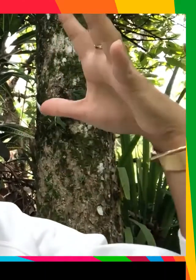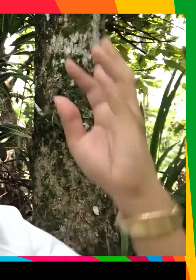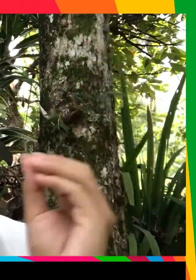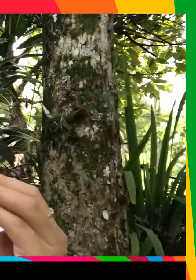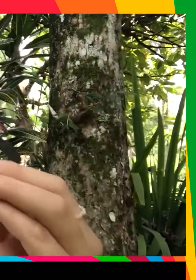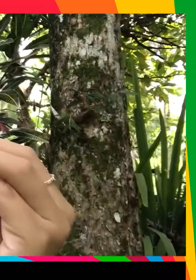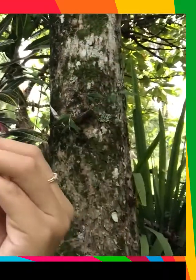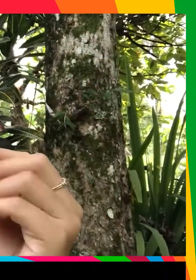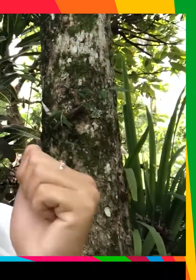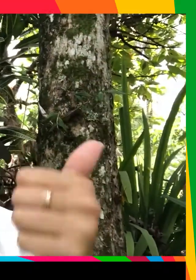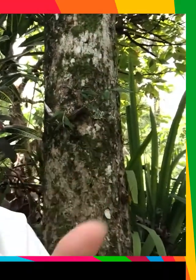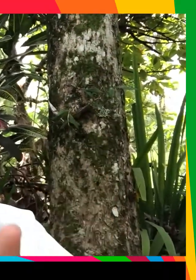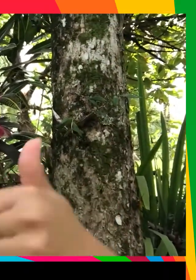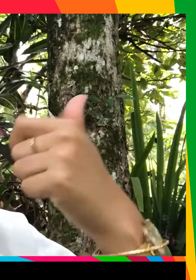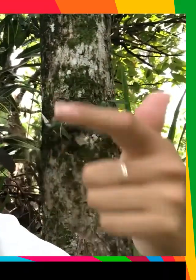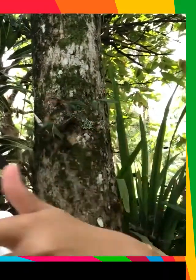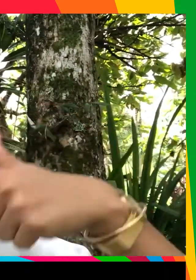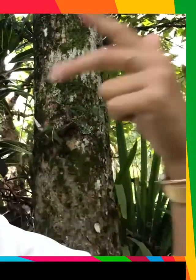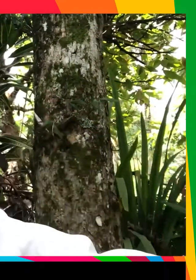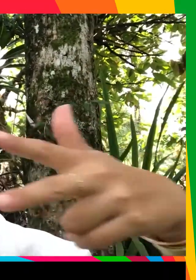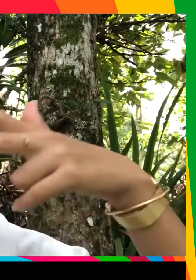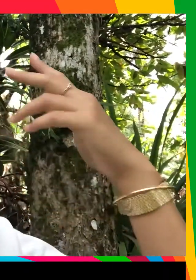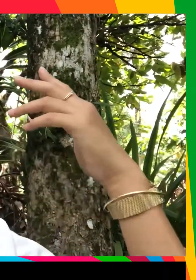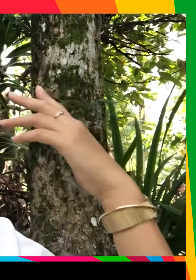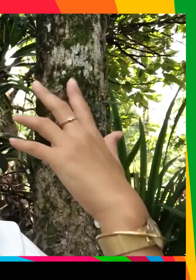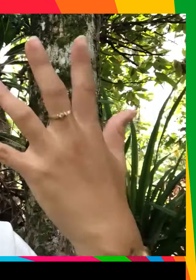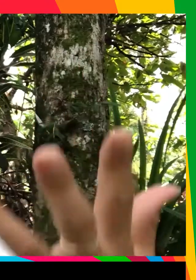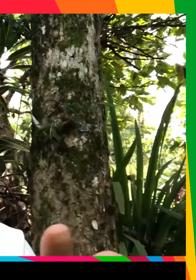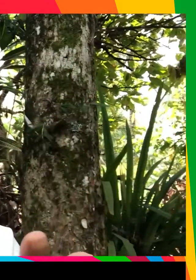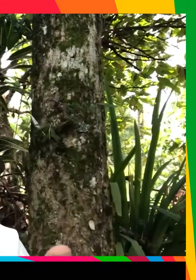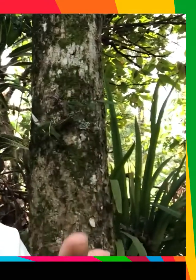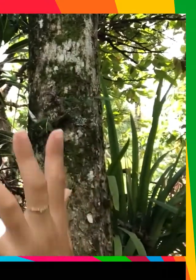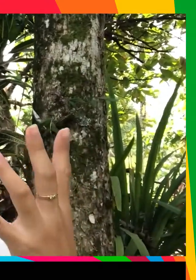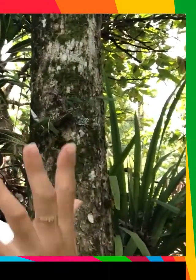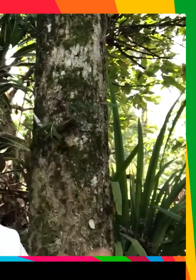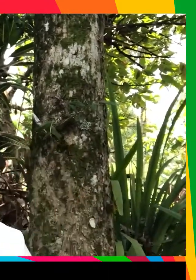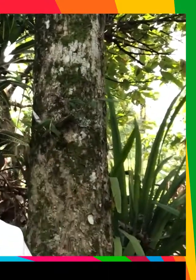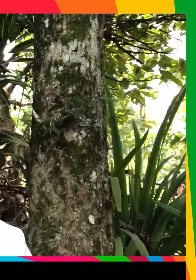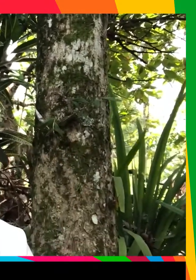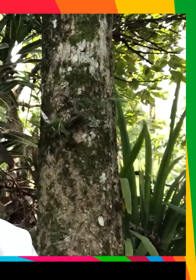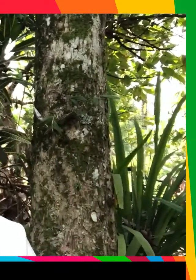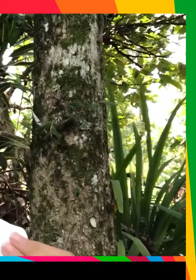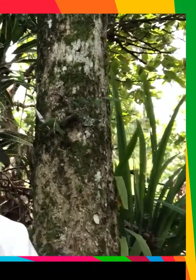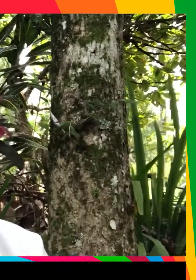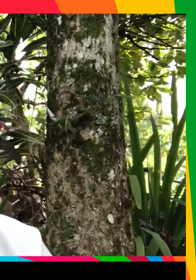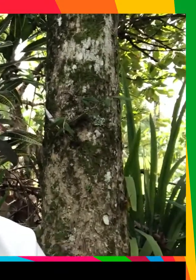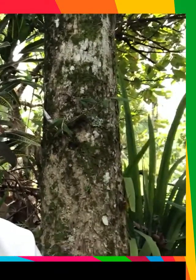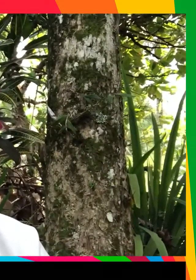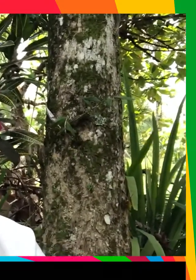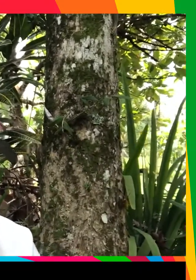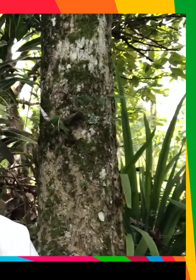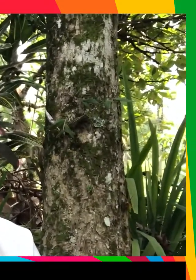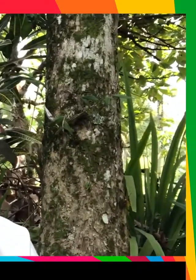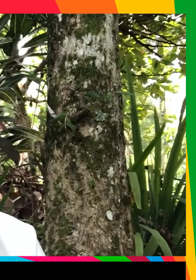Big pieces, small pieces, plastic bottles, straws, styrofoam, you name it, we could see it. It was a